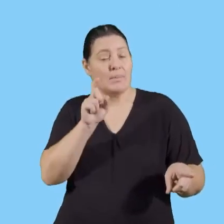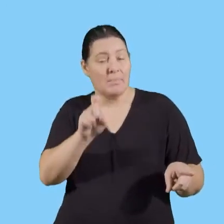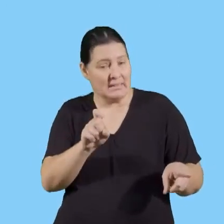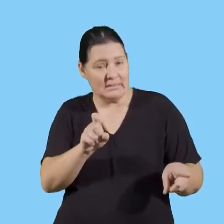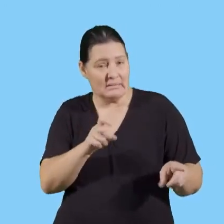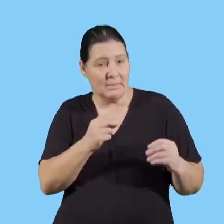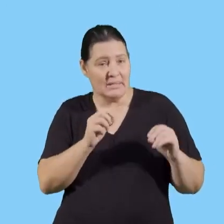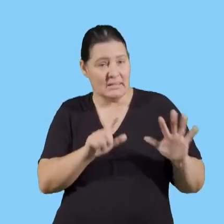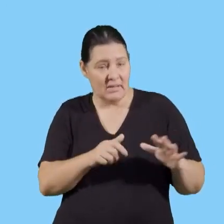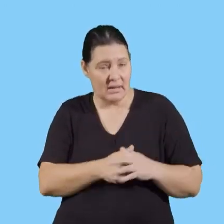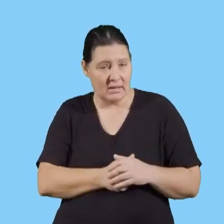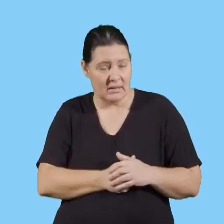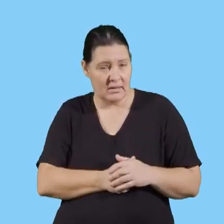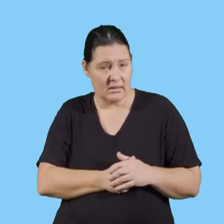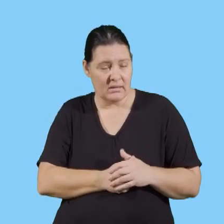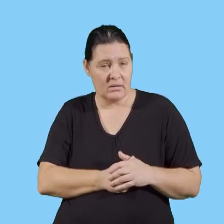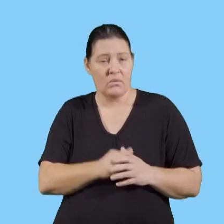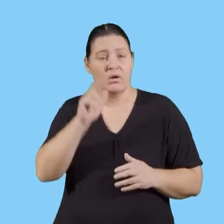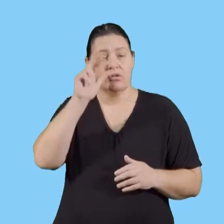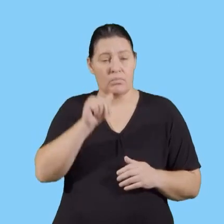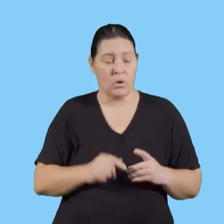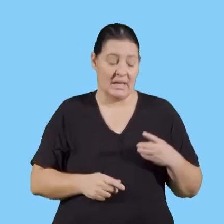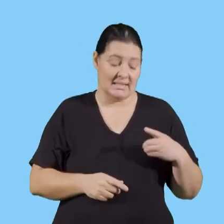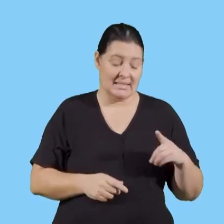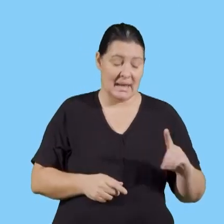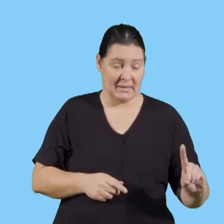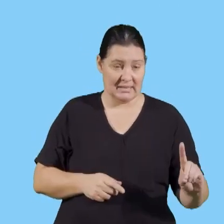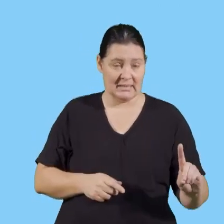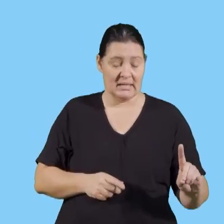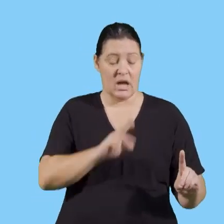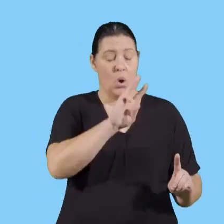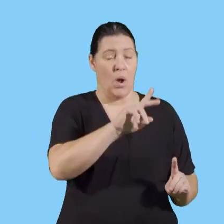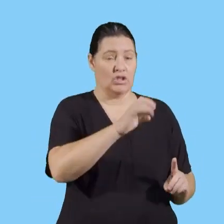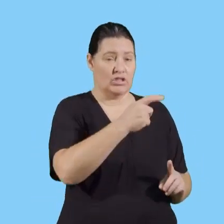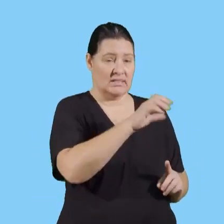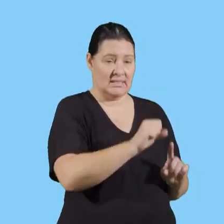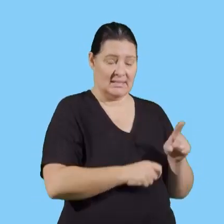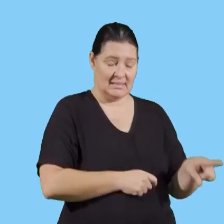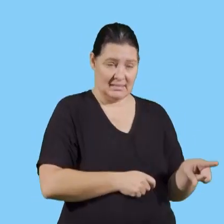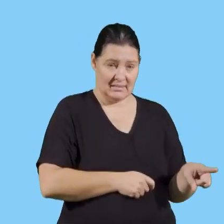7 was we were supposed to debit our wages,